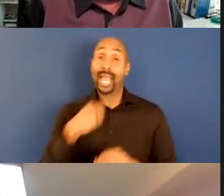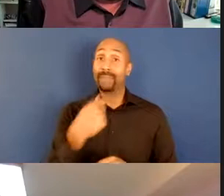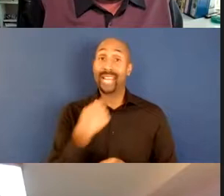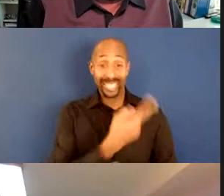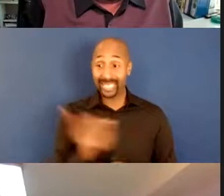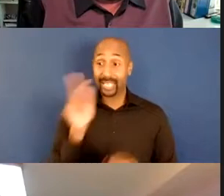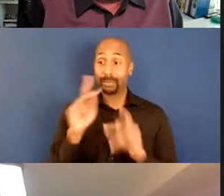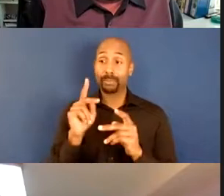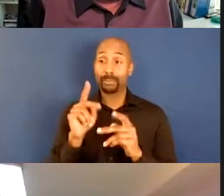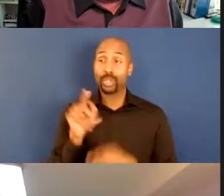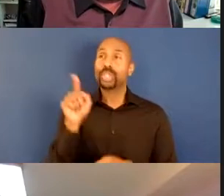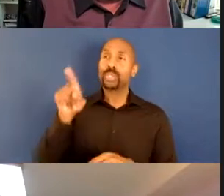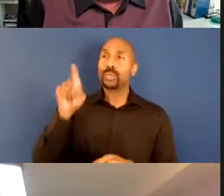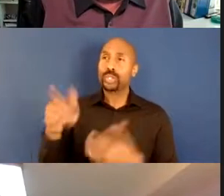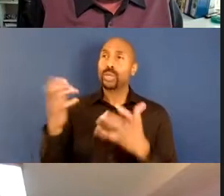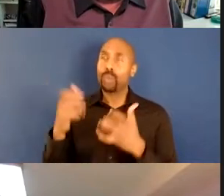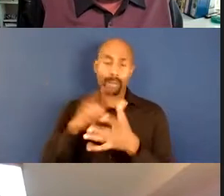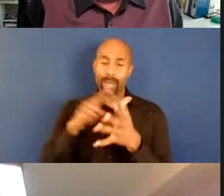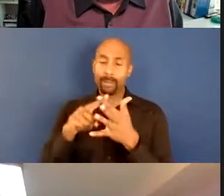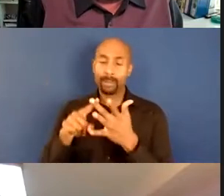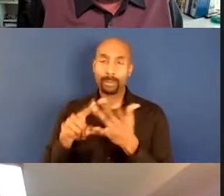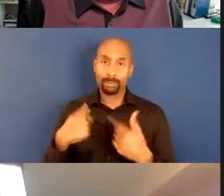should want. I don't do that.